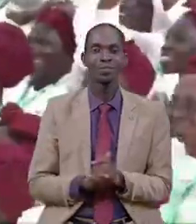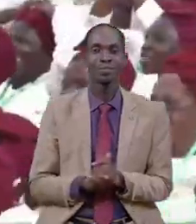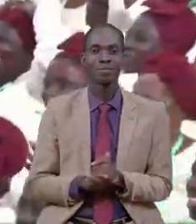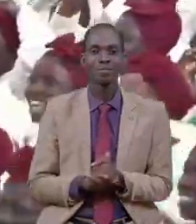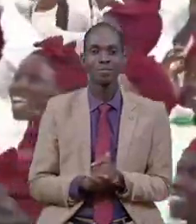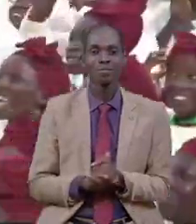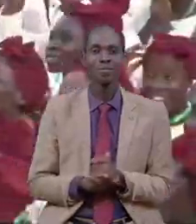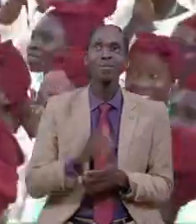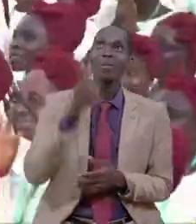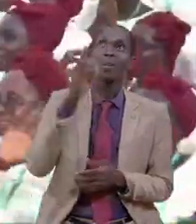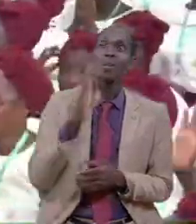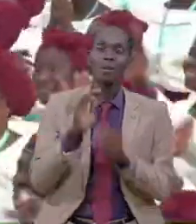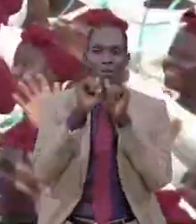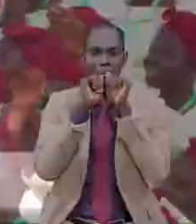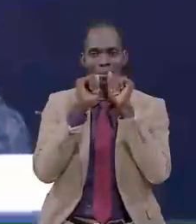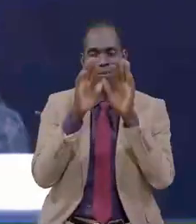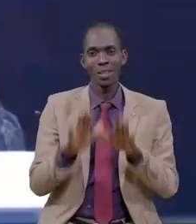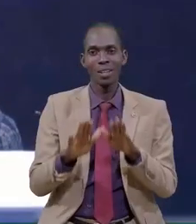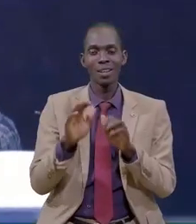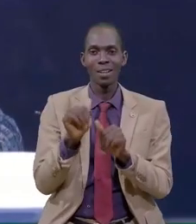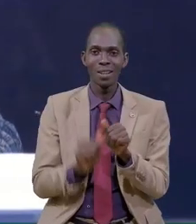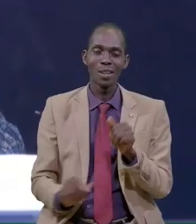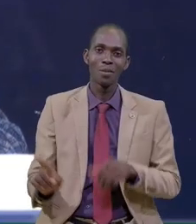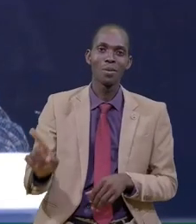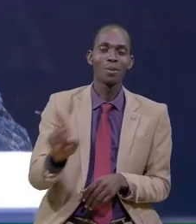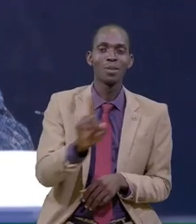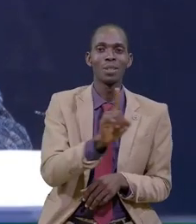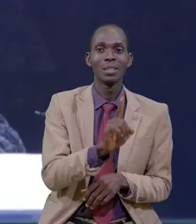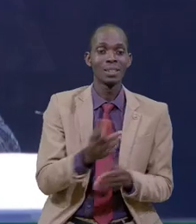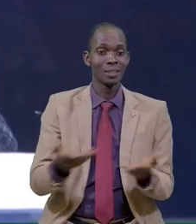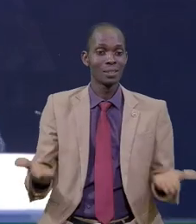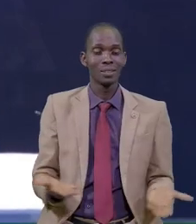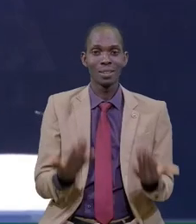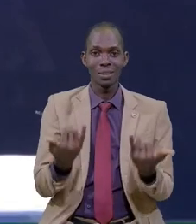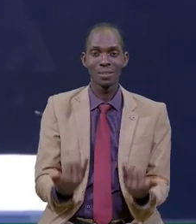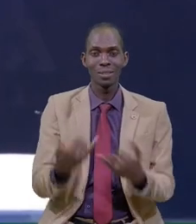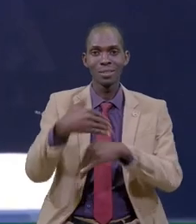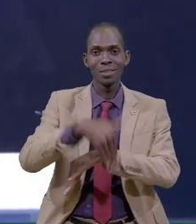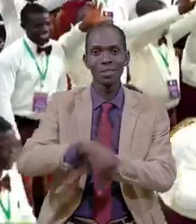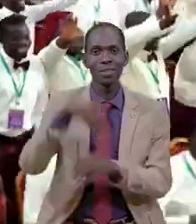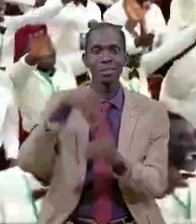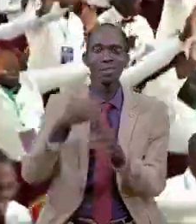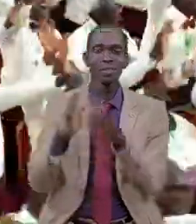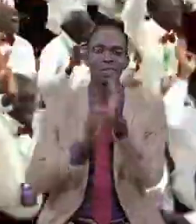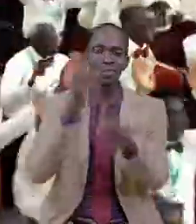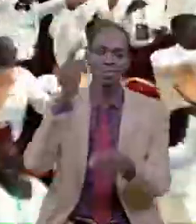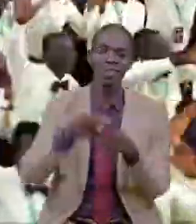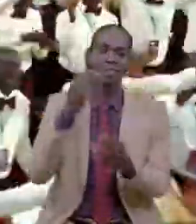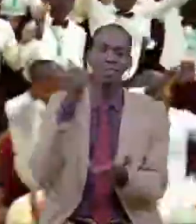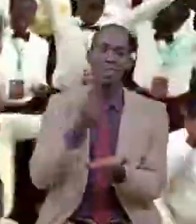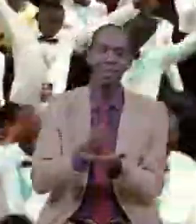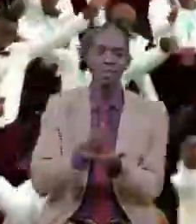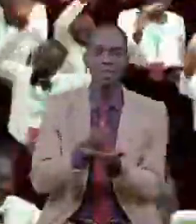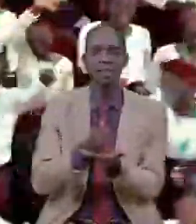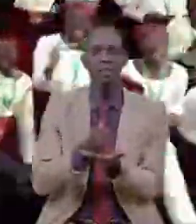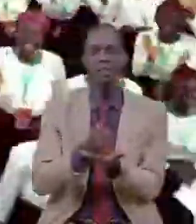God bless everyone here tonight in Jesus'